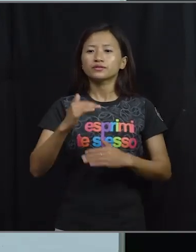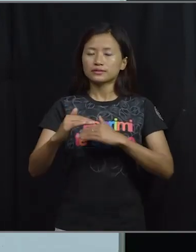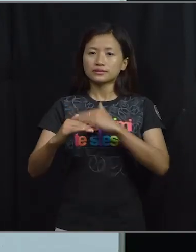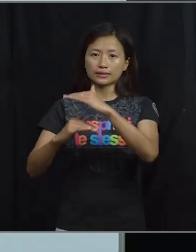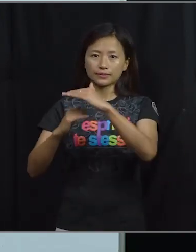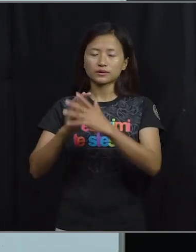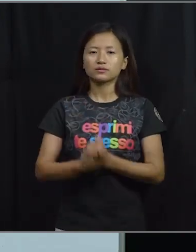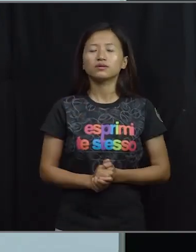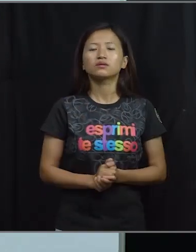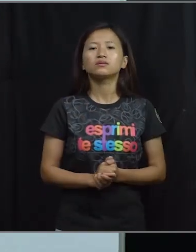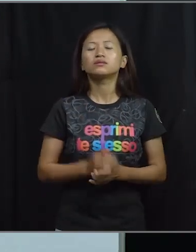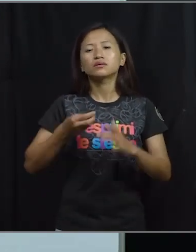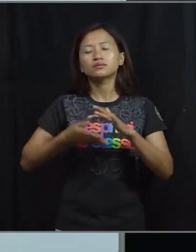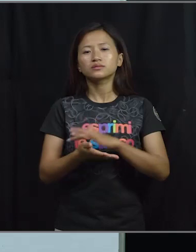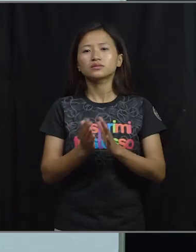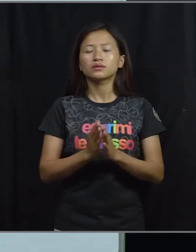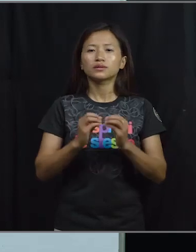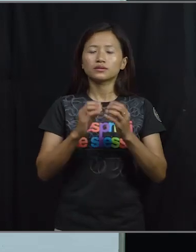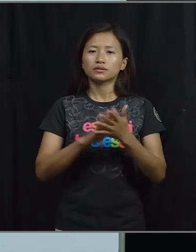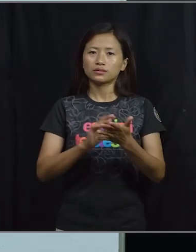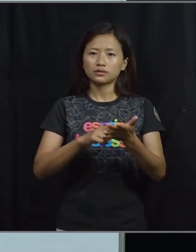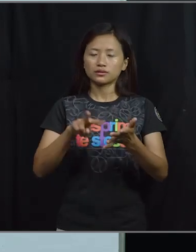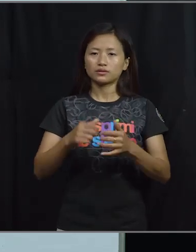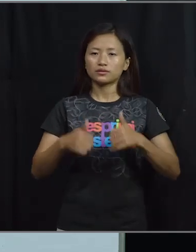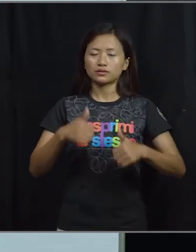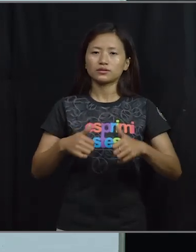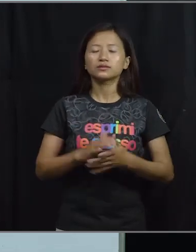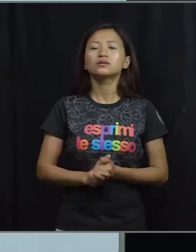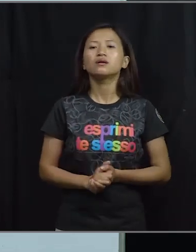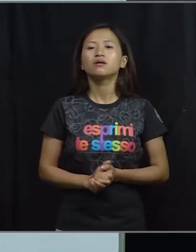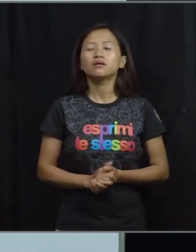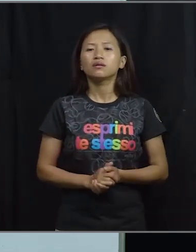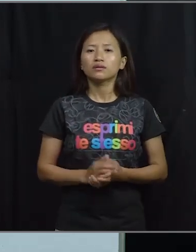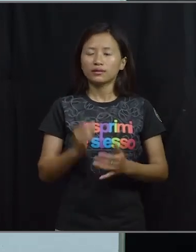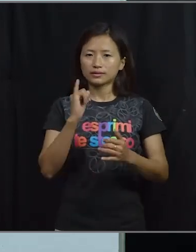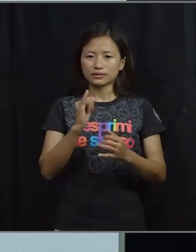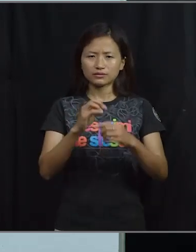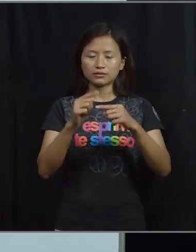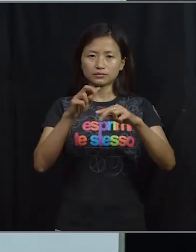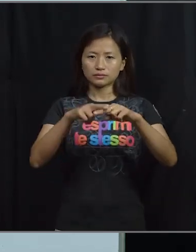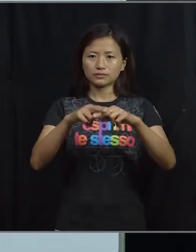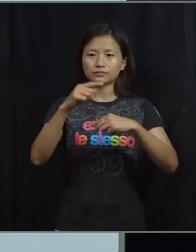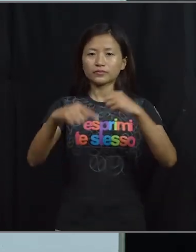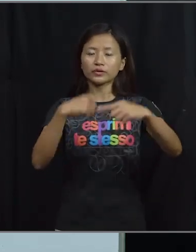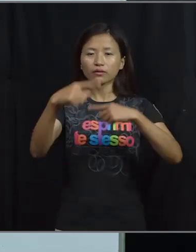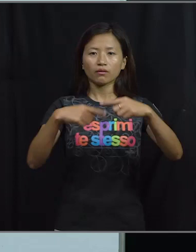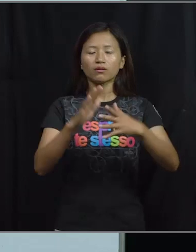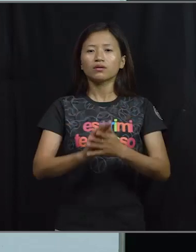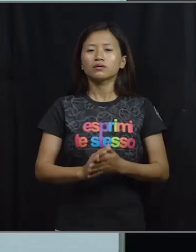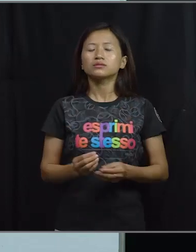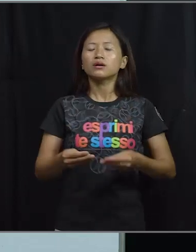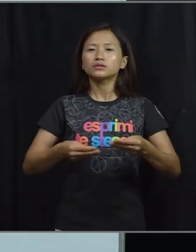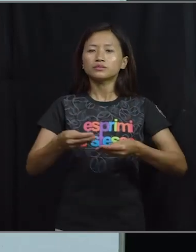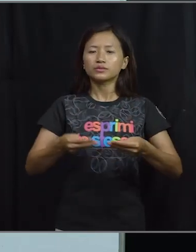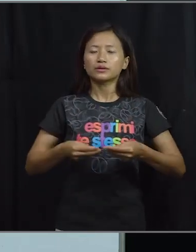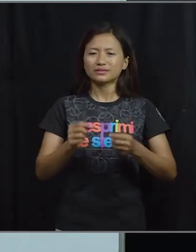under first category under this based on nature of activities are industry. This industry